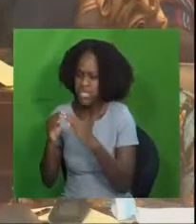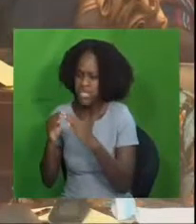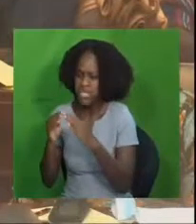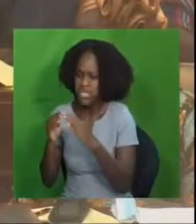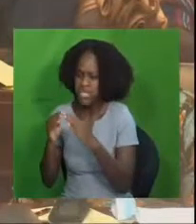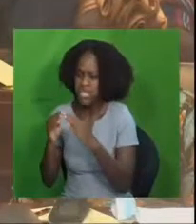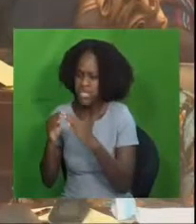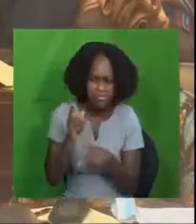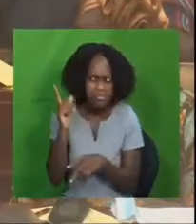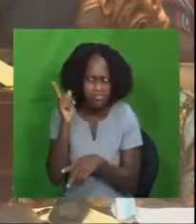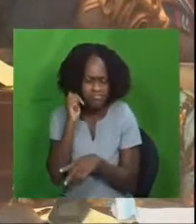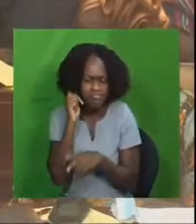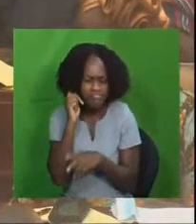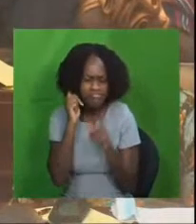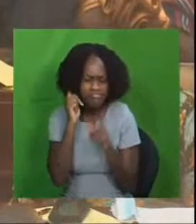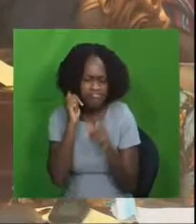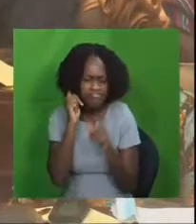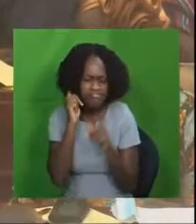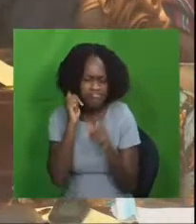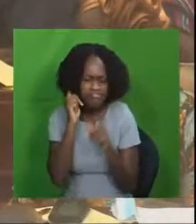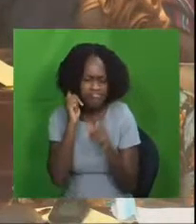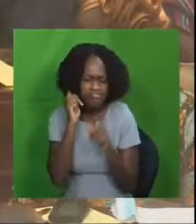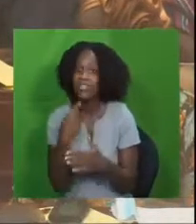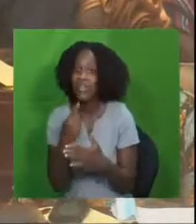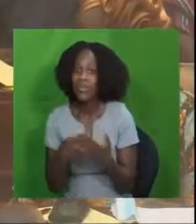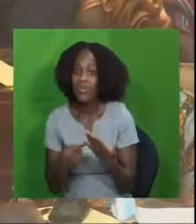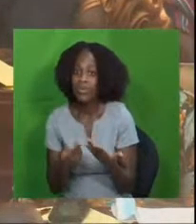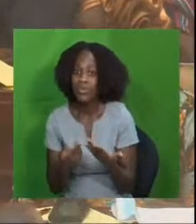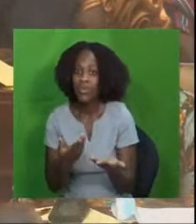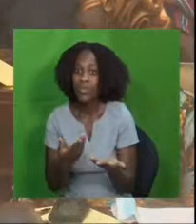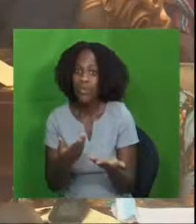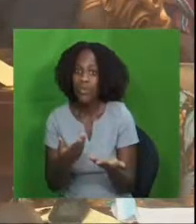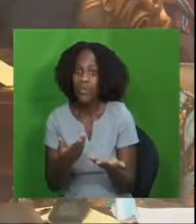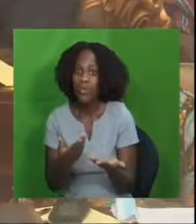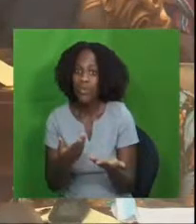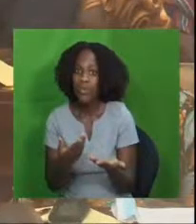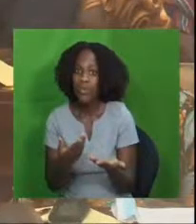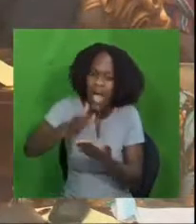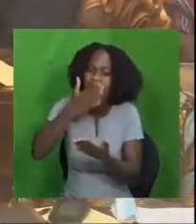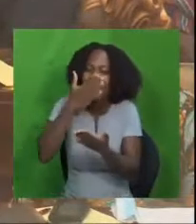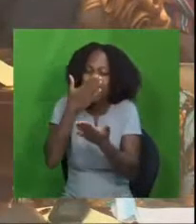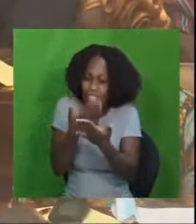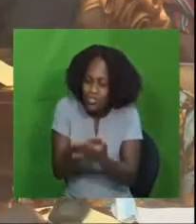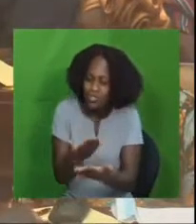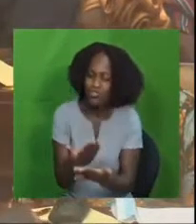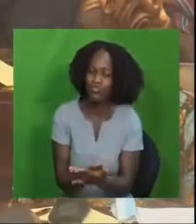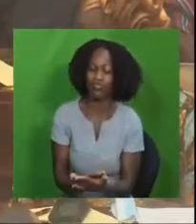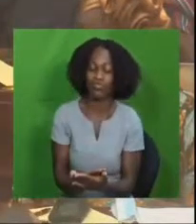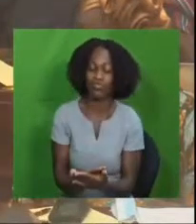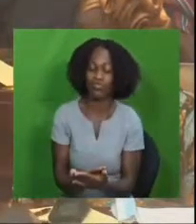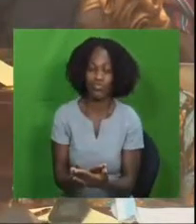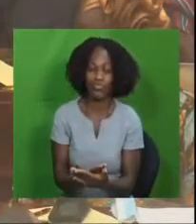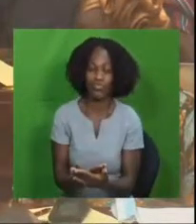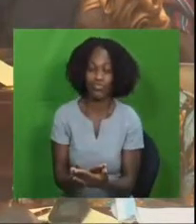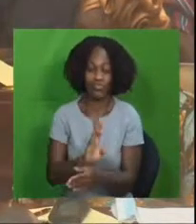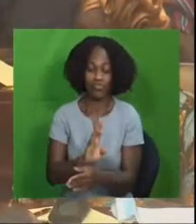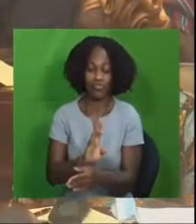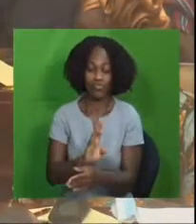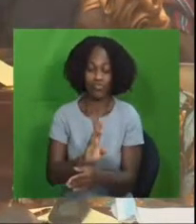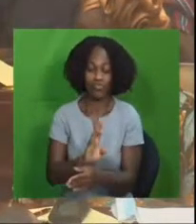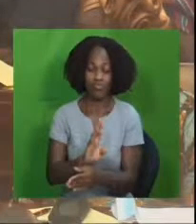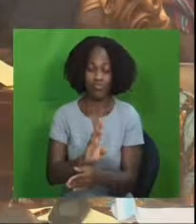say is that what they want to see is transparency and effectiveness in the utilization of these tax